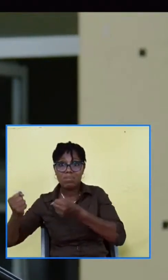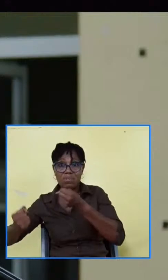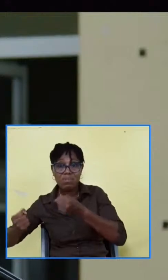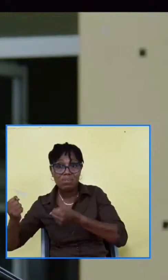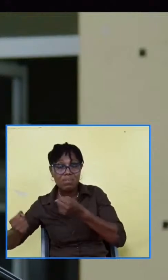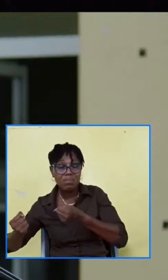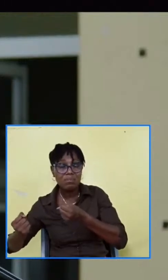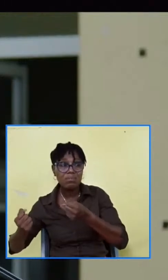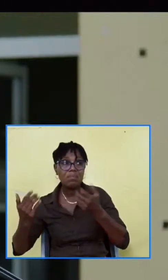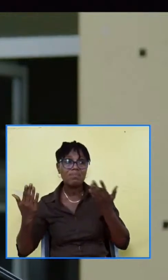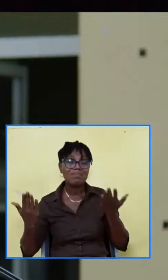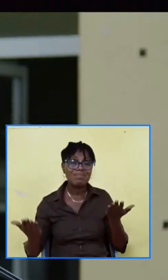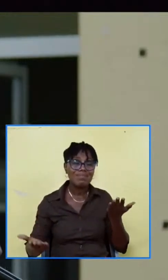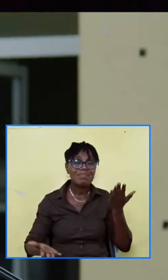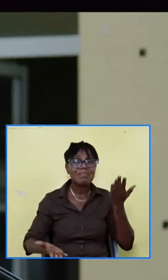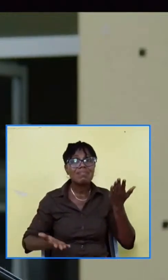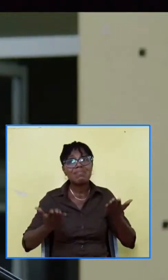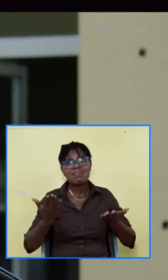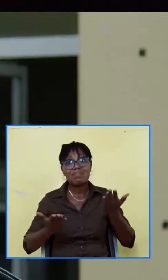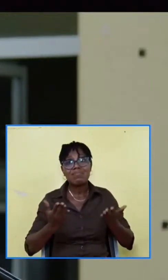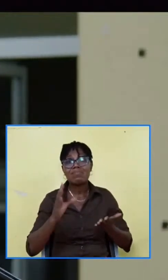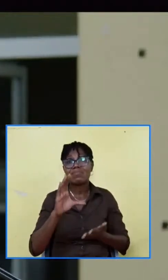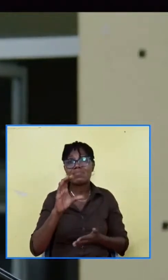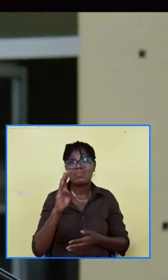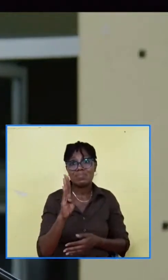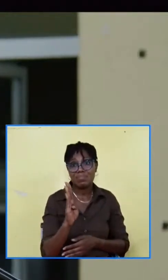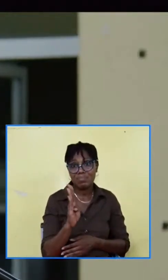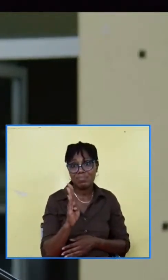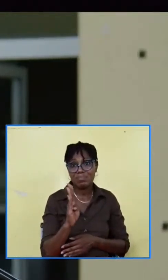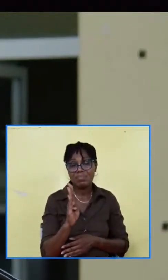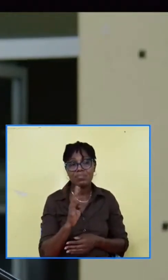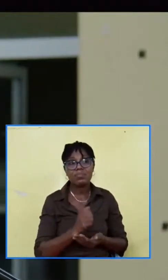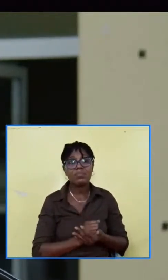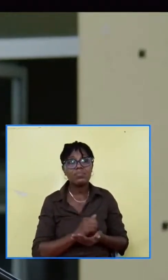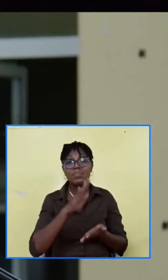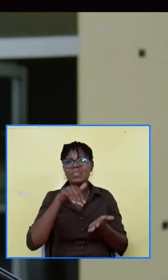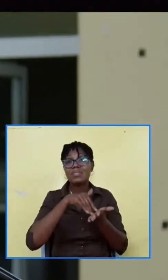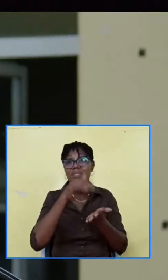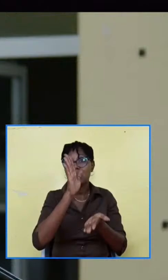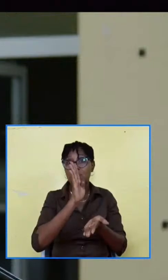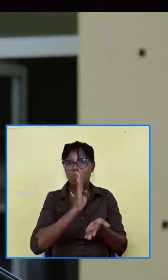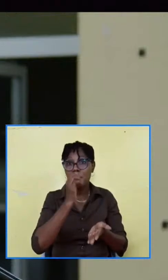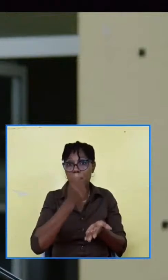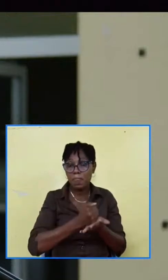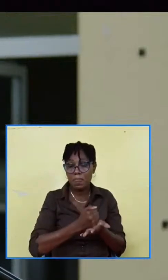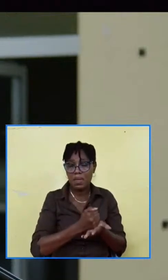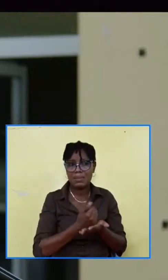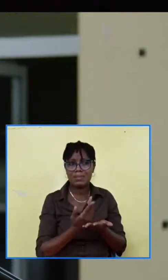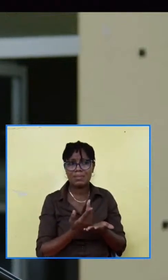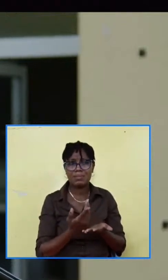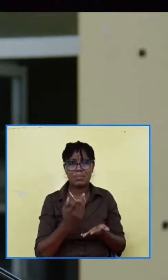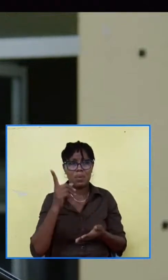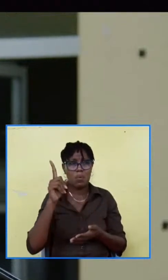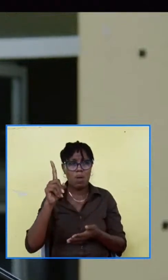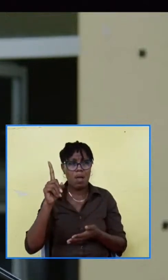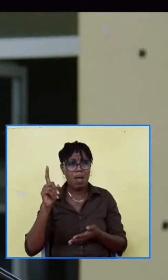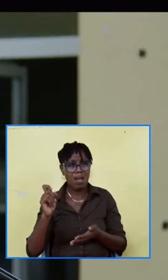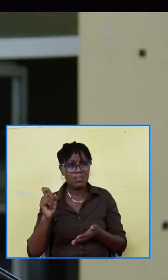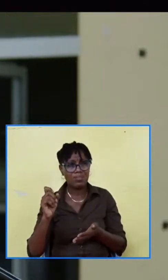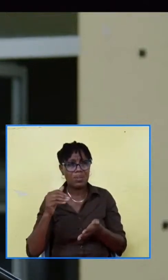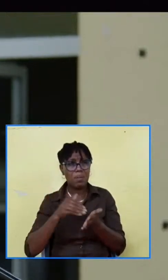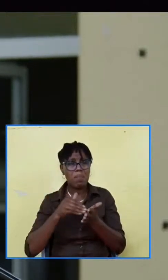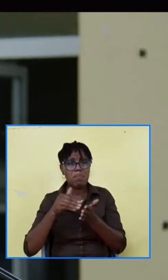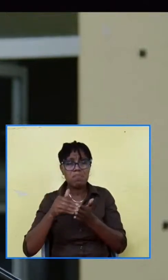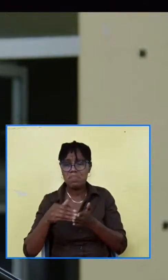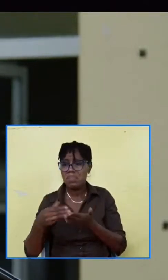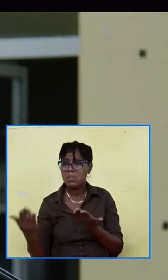bank. If this year you're going to allow let's call it a nice round number, $100 million in cars coming in. Say, hey, central